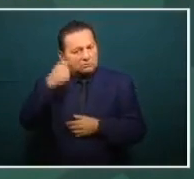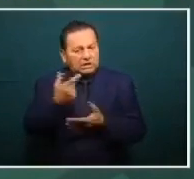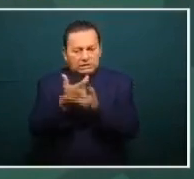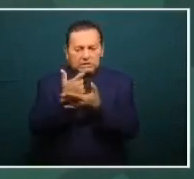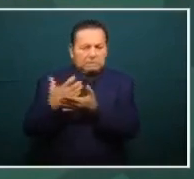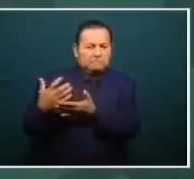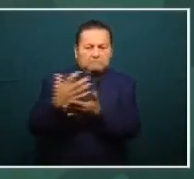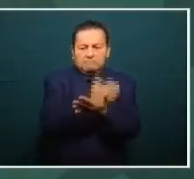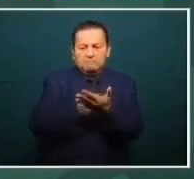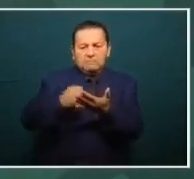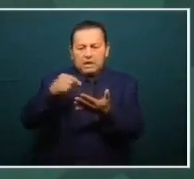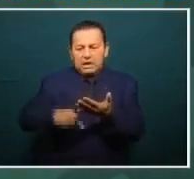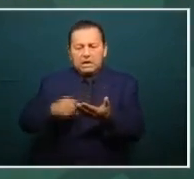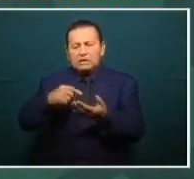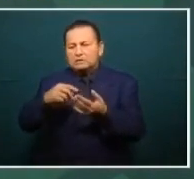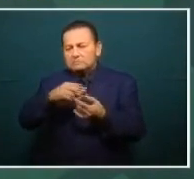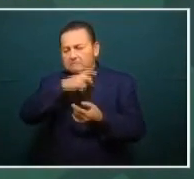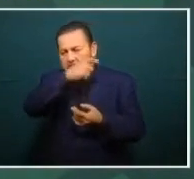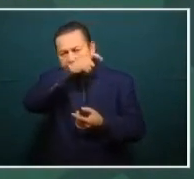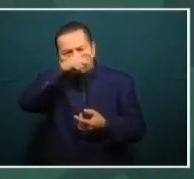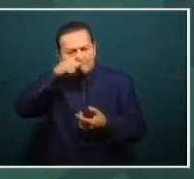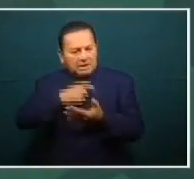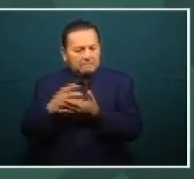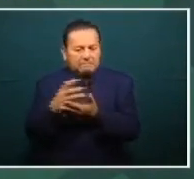that would try to get rich